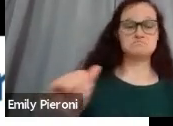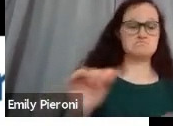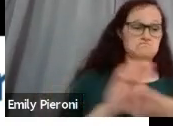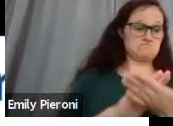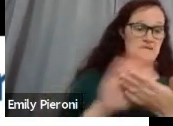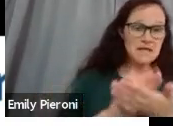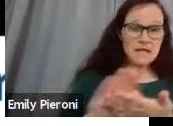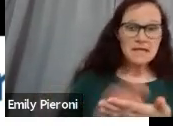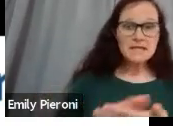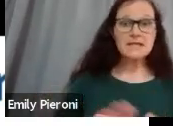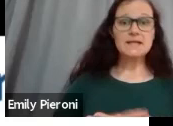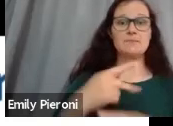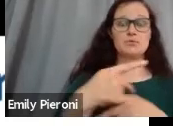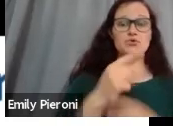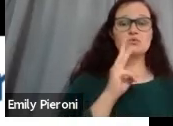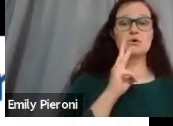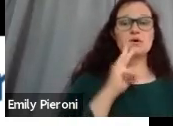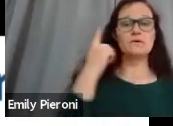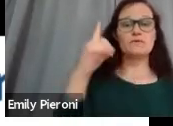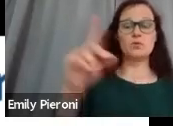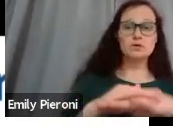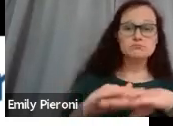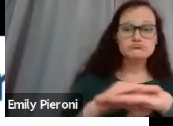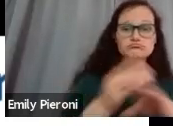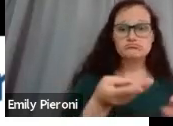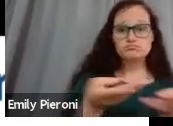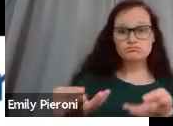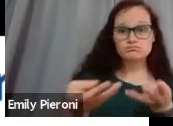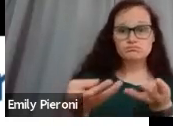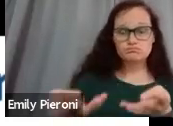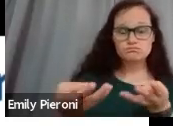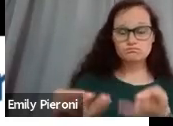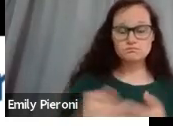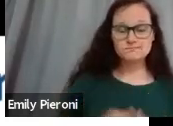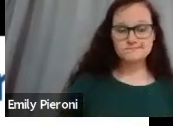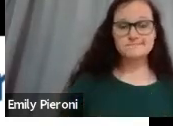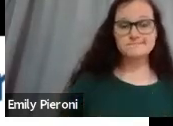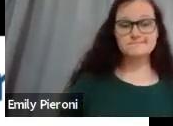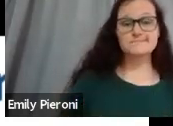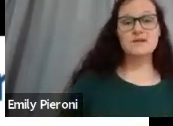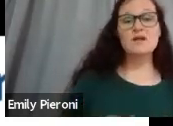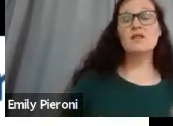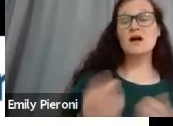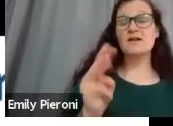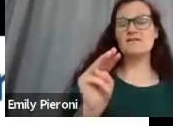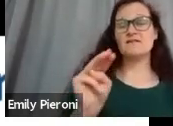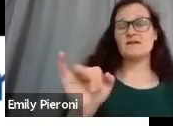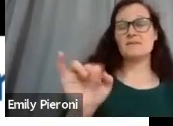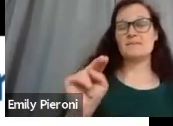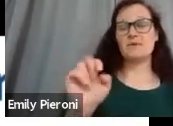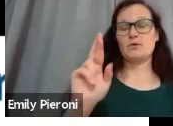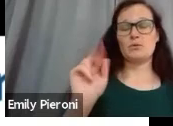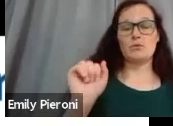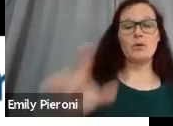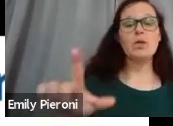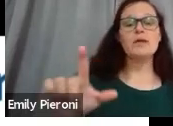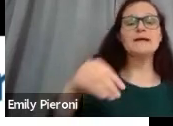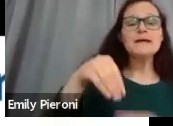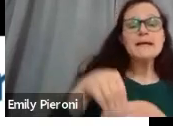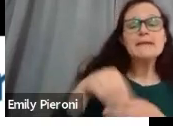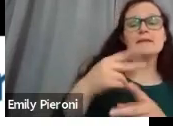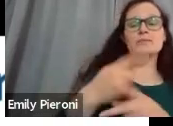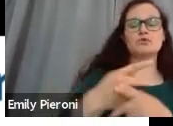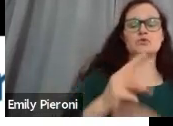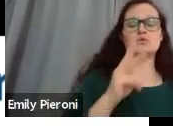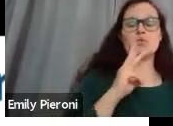water for surface water flow augmentation. There are a lot of minerals in the produced water that have economic